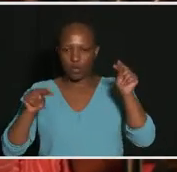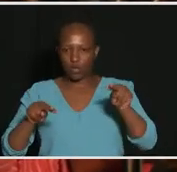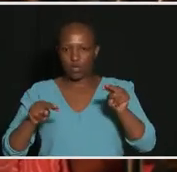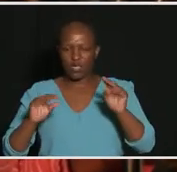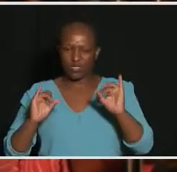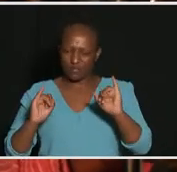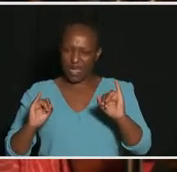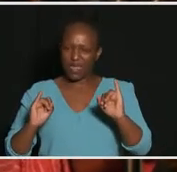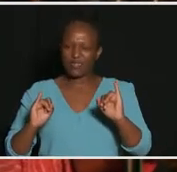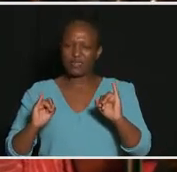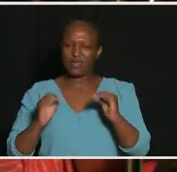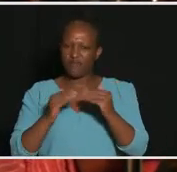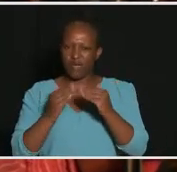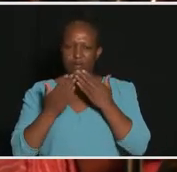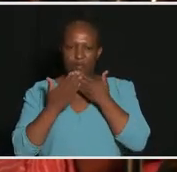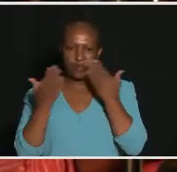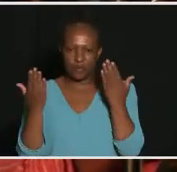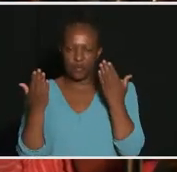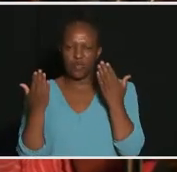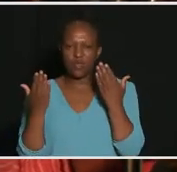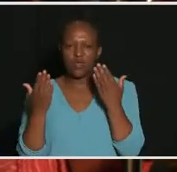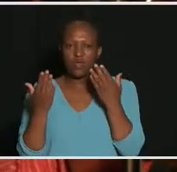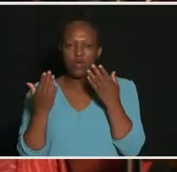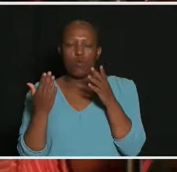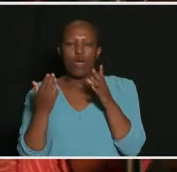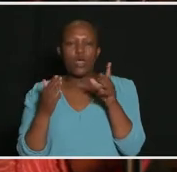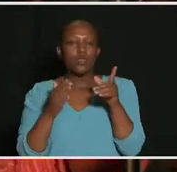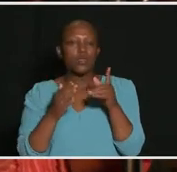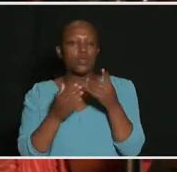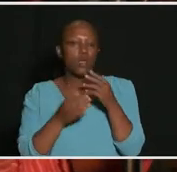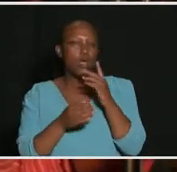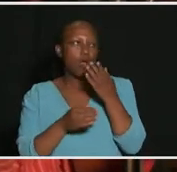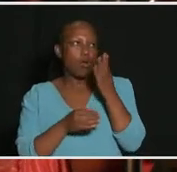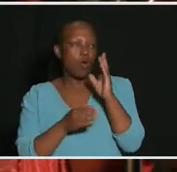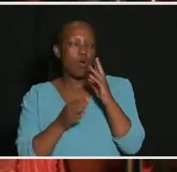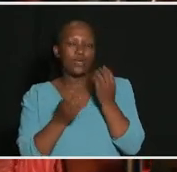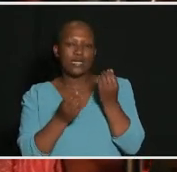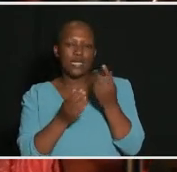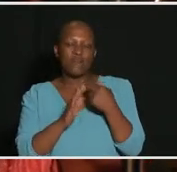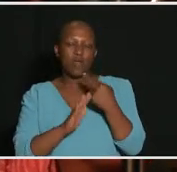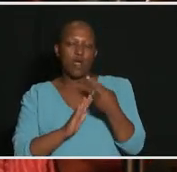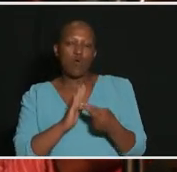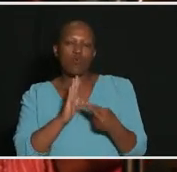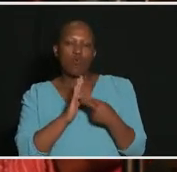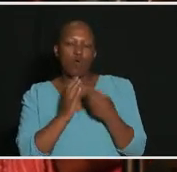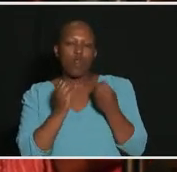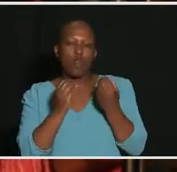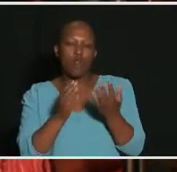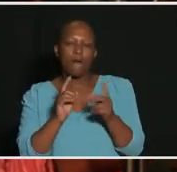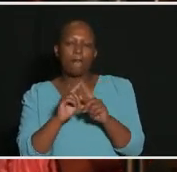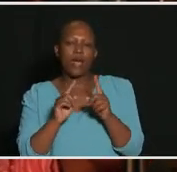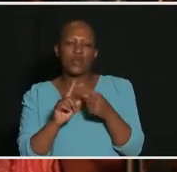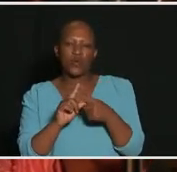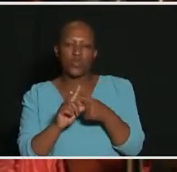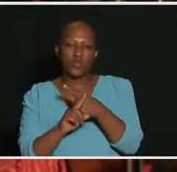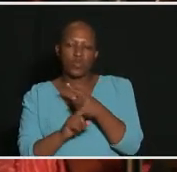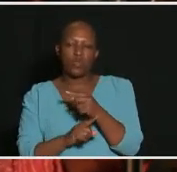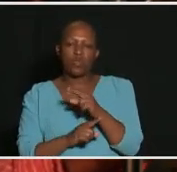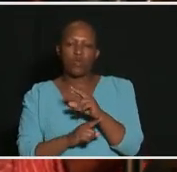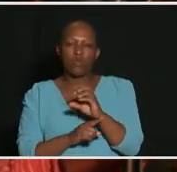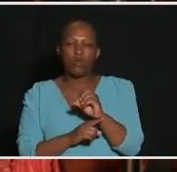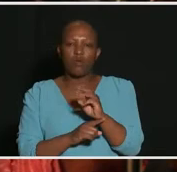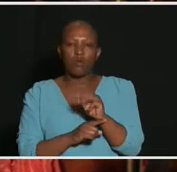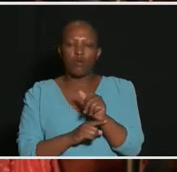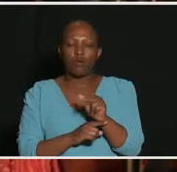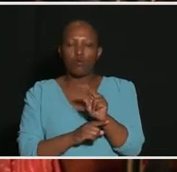Injustice and as well as misusing god-given role of government as Romans 13 says government's core role is